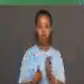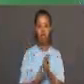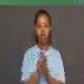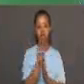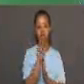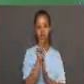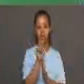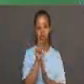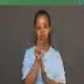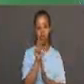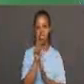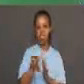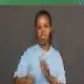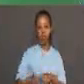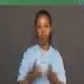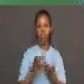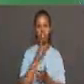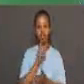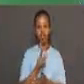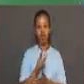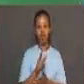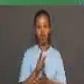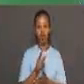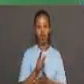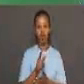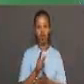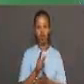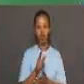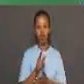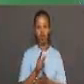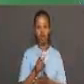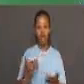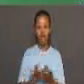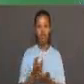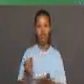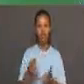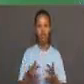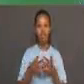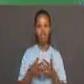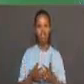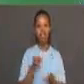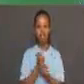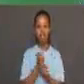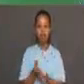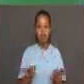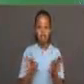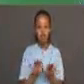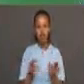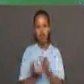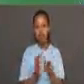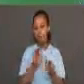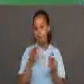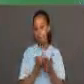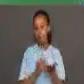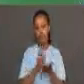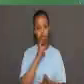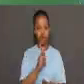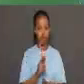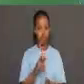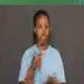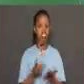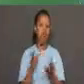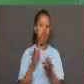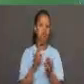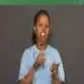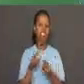the plant, where they are needed for making new material. They are also